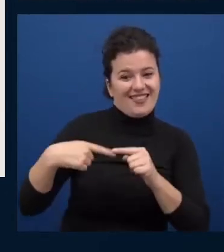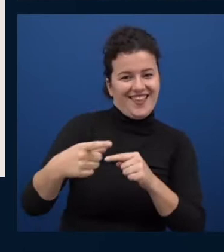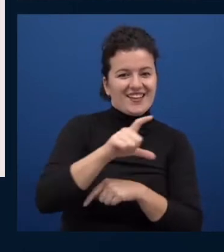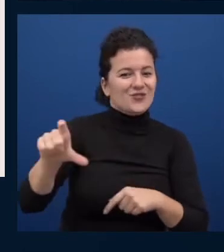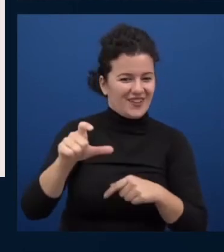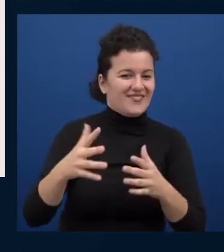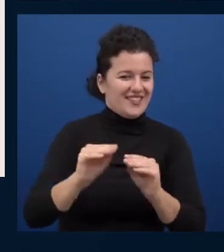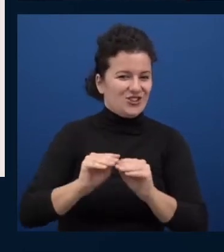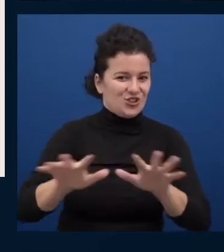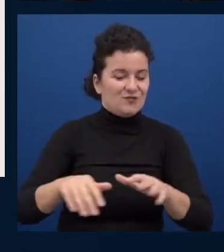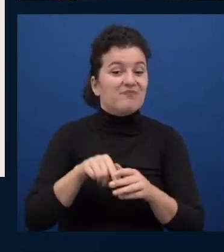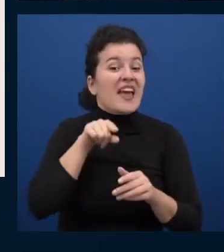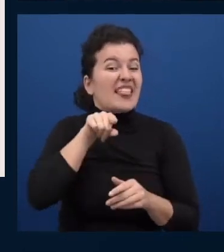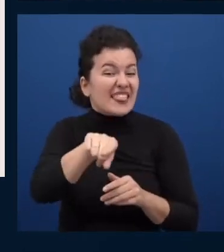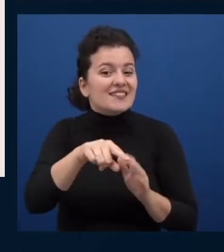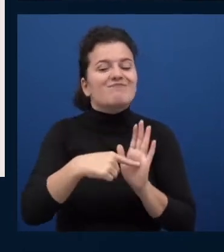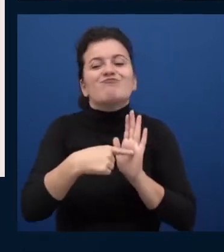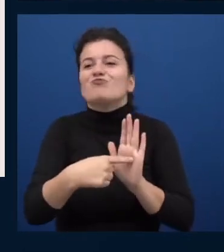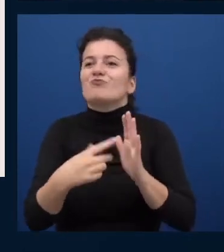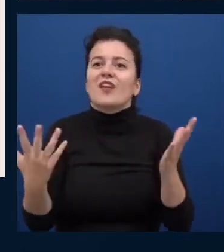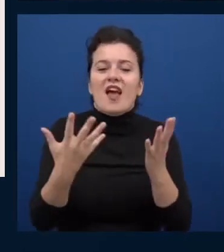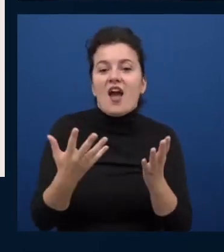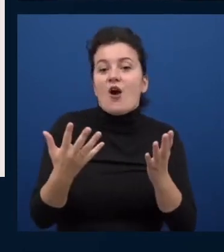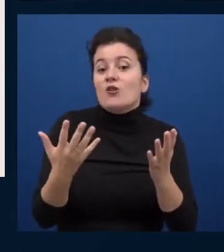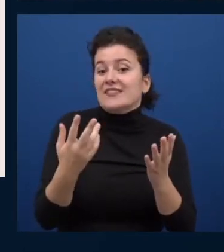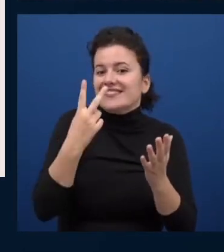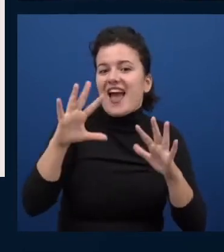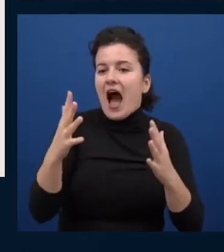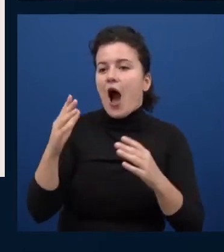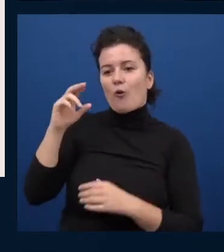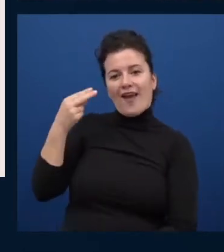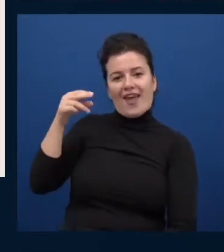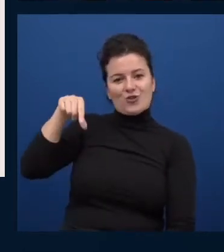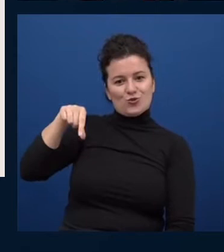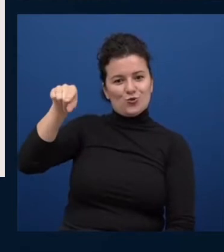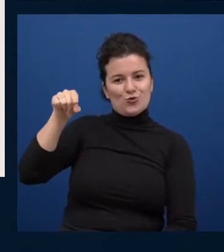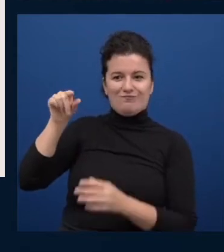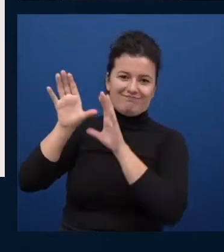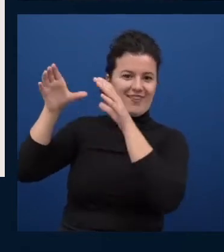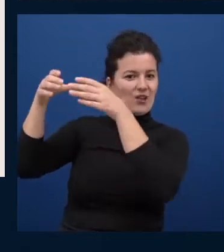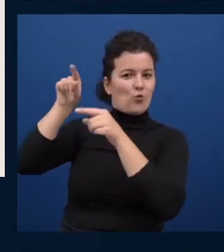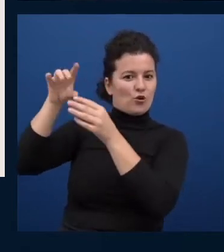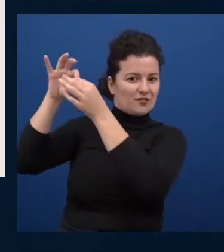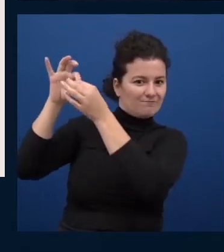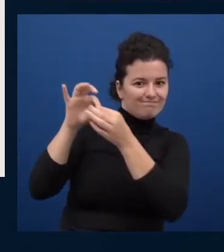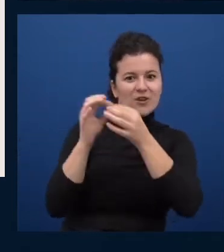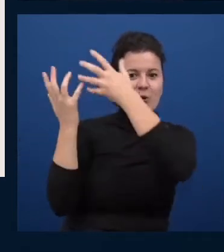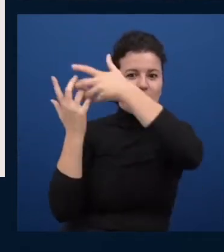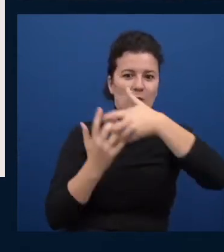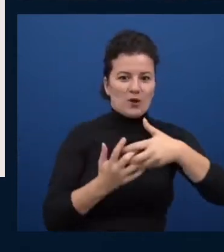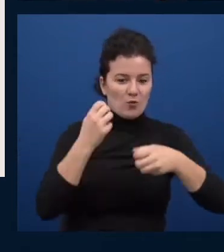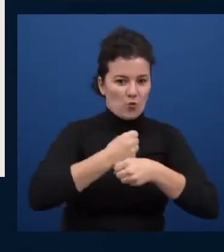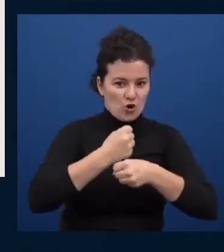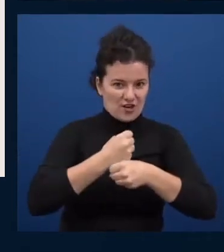pretty great example of some of the synergy that happens at HQ. So 8.9 is mostly authentication